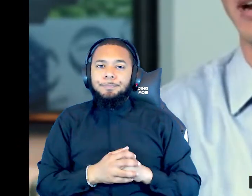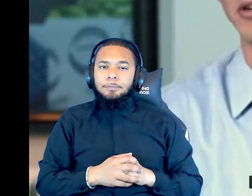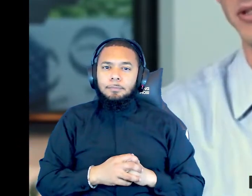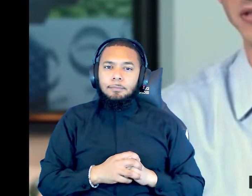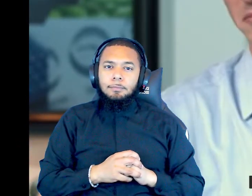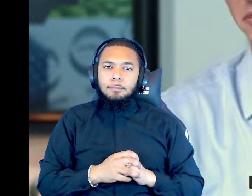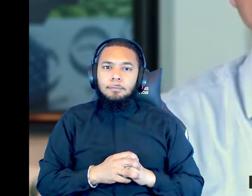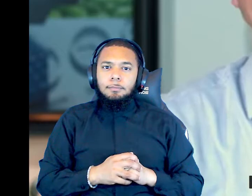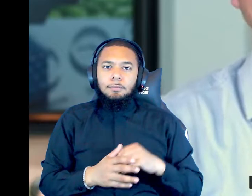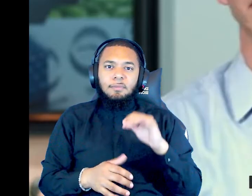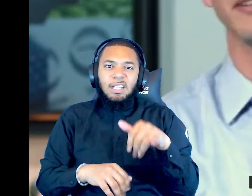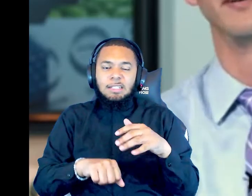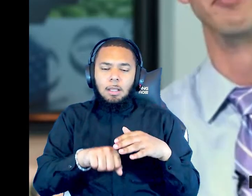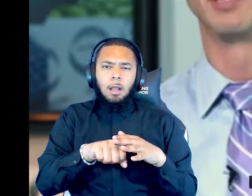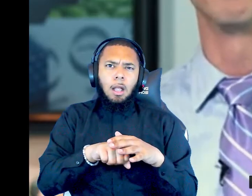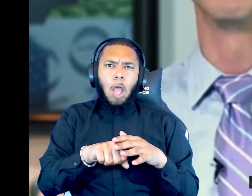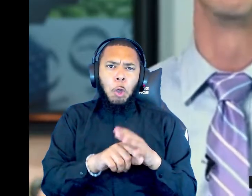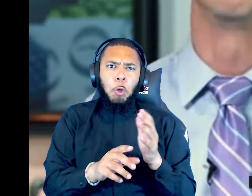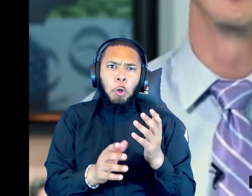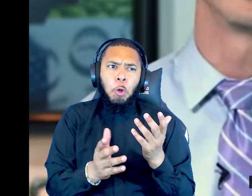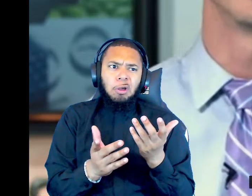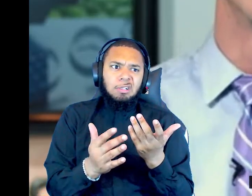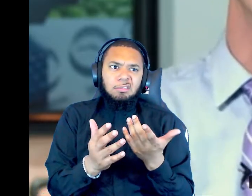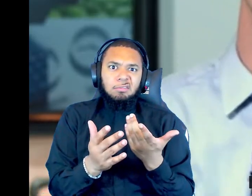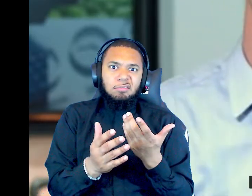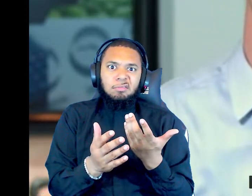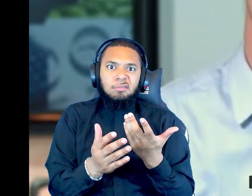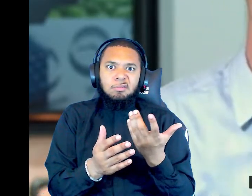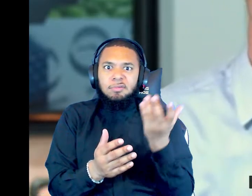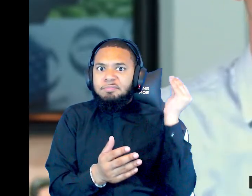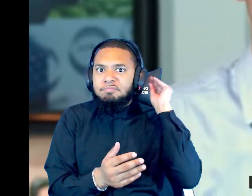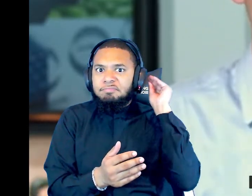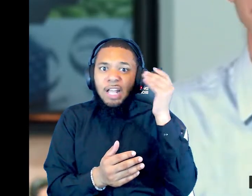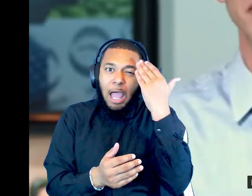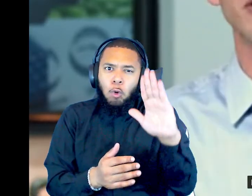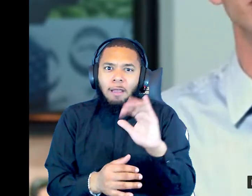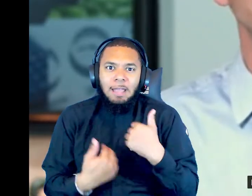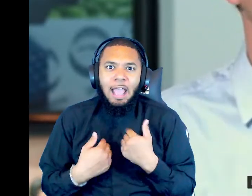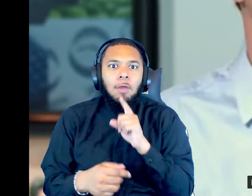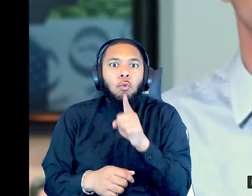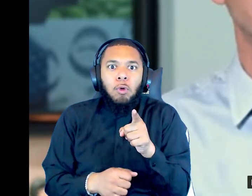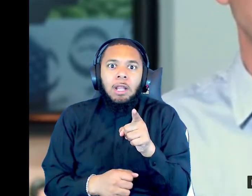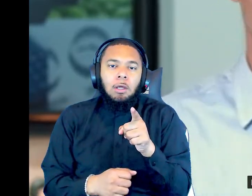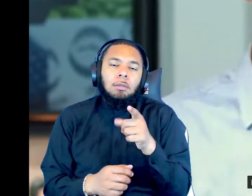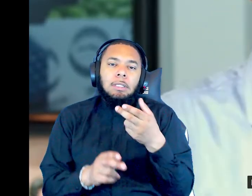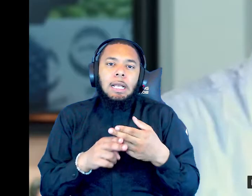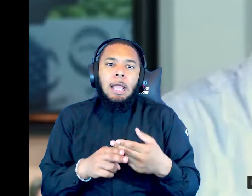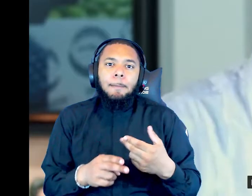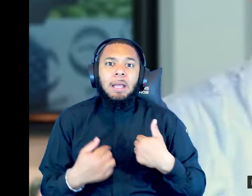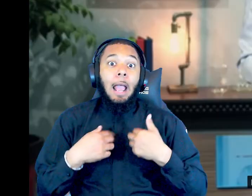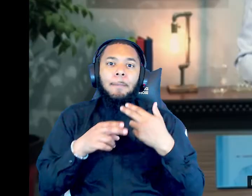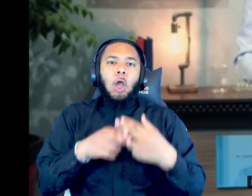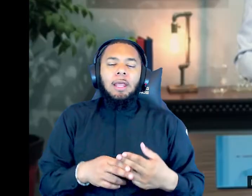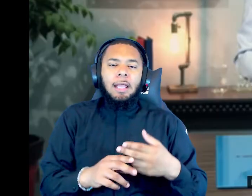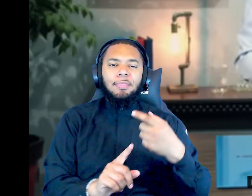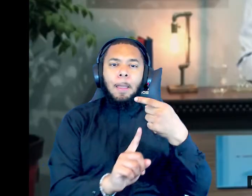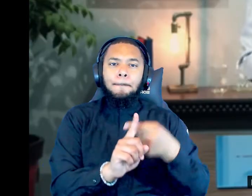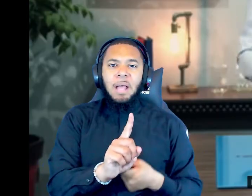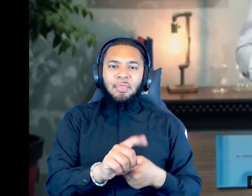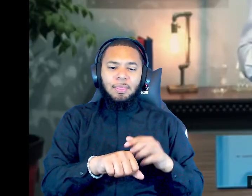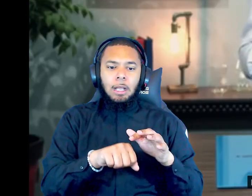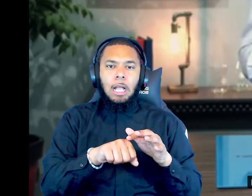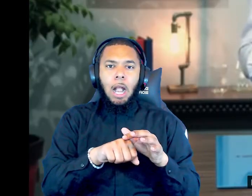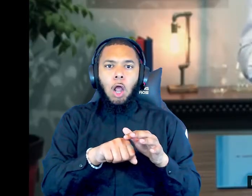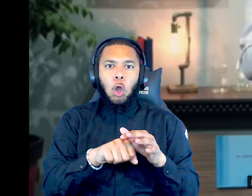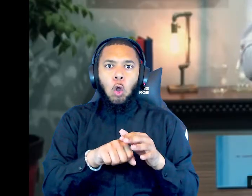the knuckle trick. I don't know if it actually has a name, but the month knuckle trick is what I'll coin it here. Make sure